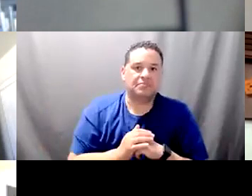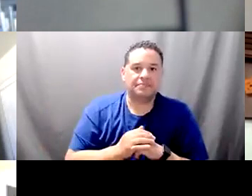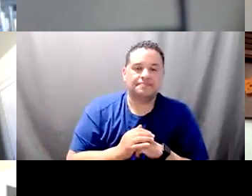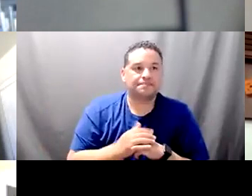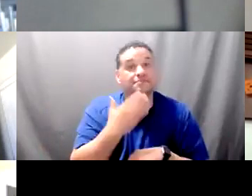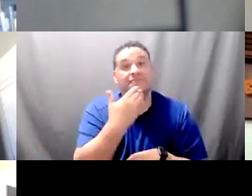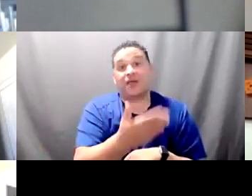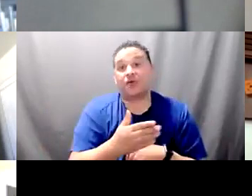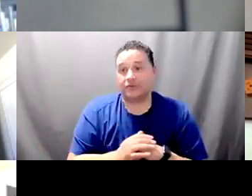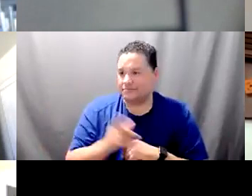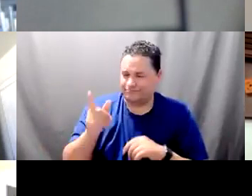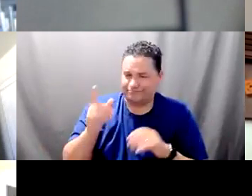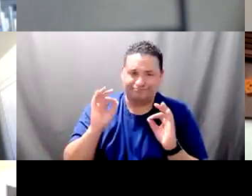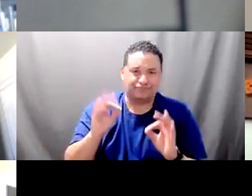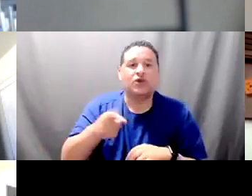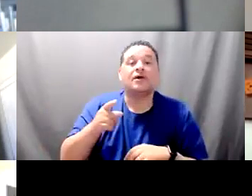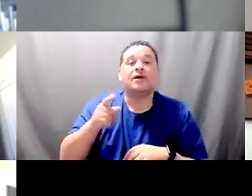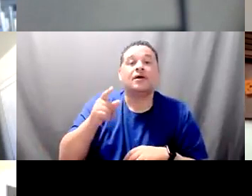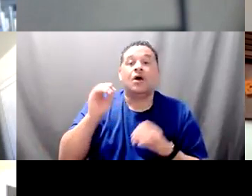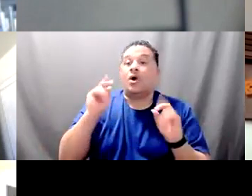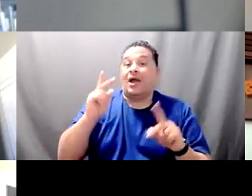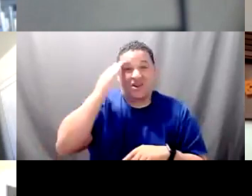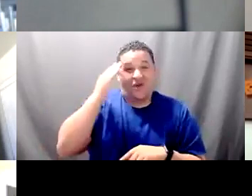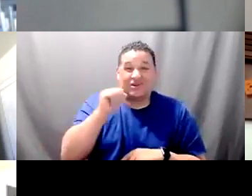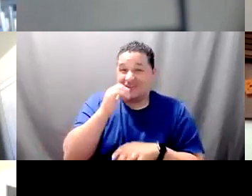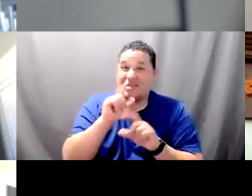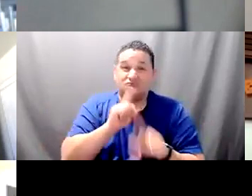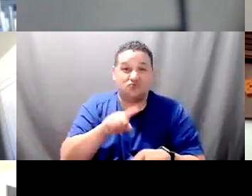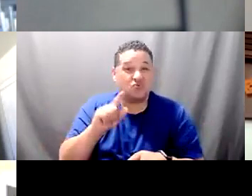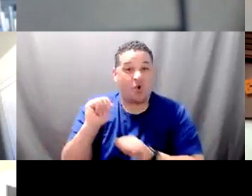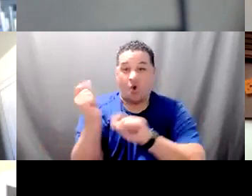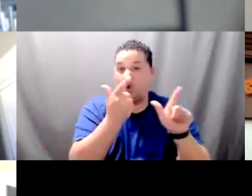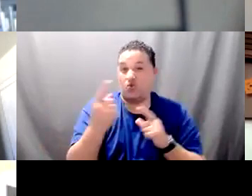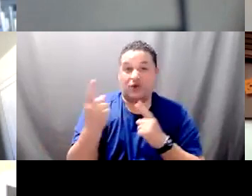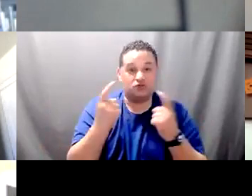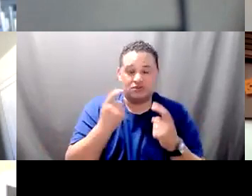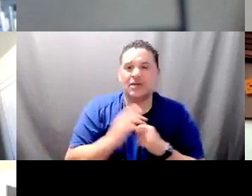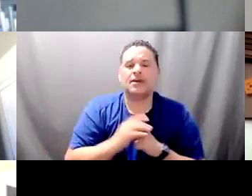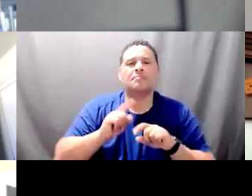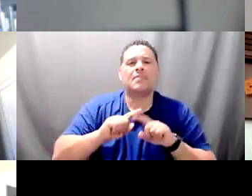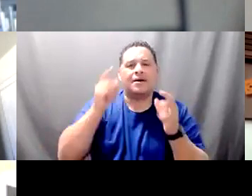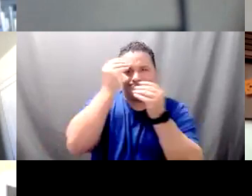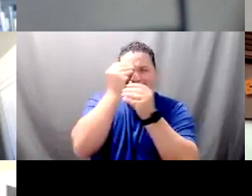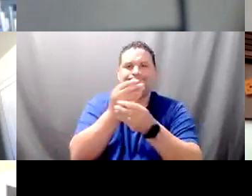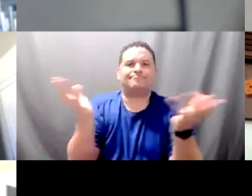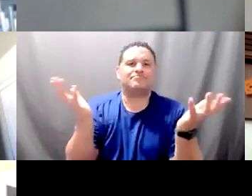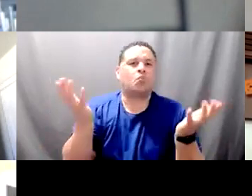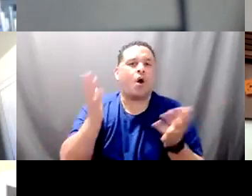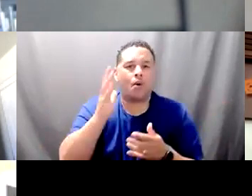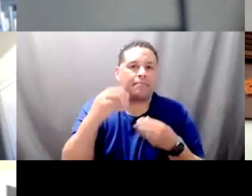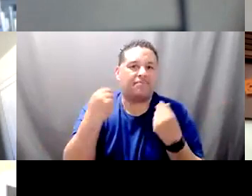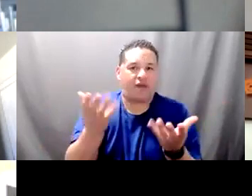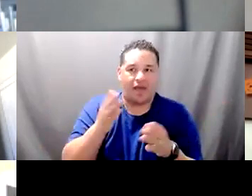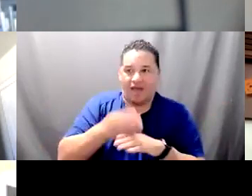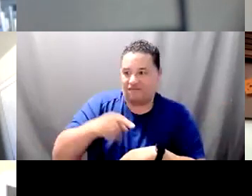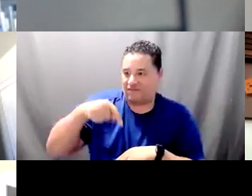right, everybody. I know we did not get to everyone's question, but let me tell you what we are going to provide after this